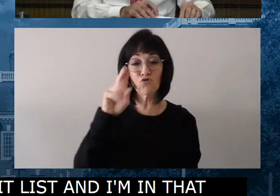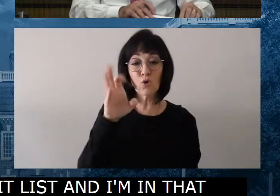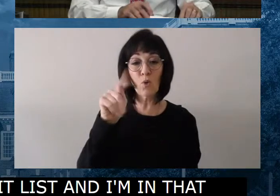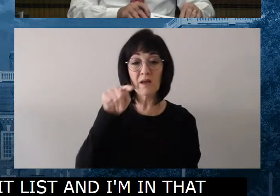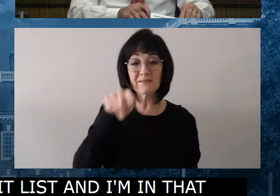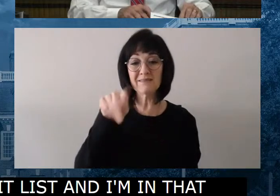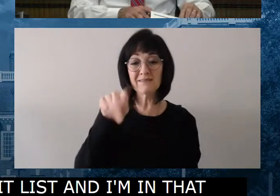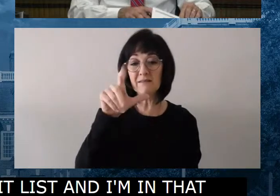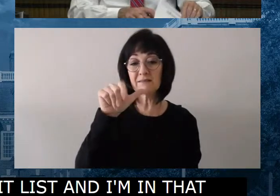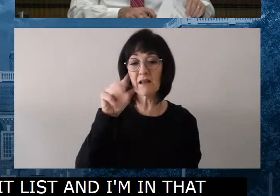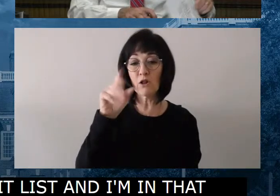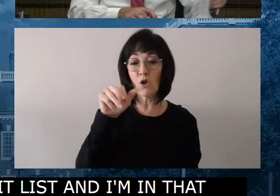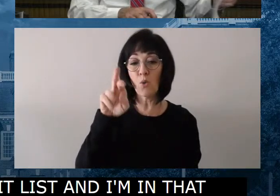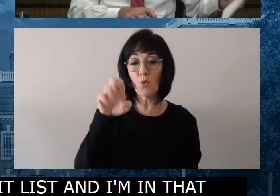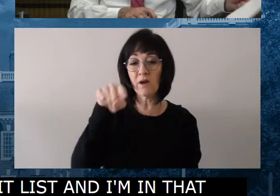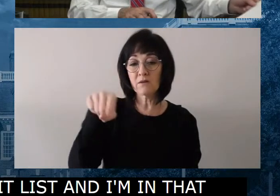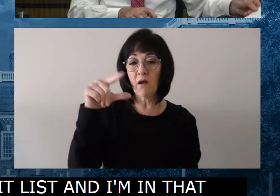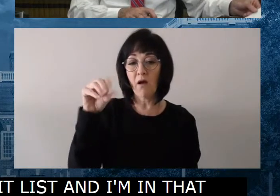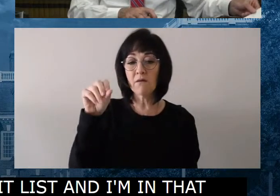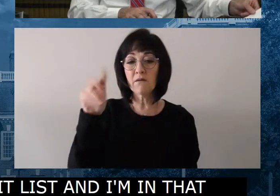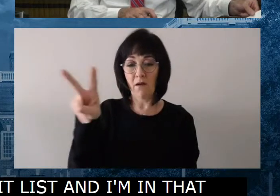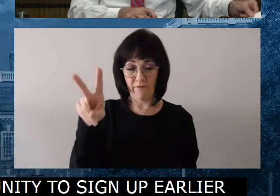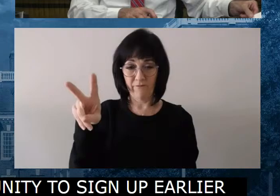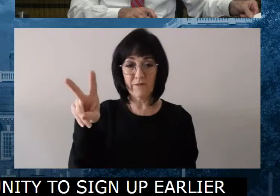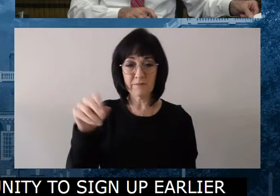vaccinerequest.delaware.gov. Get signed up and